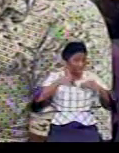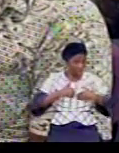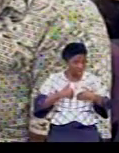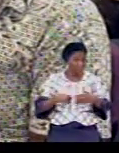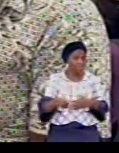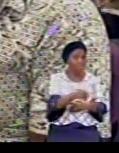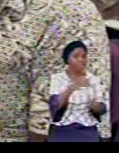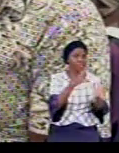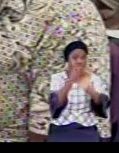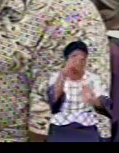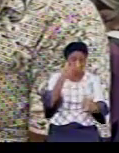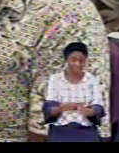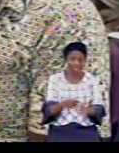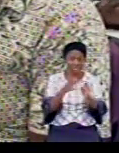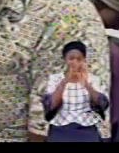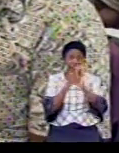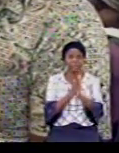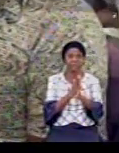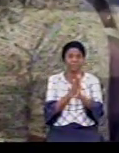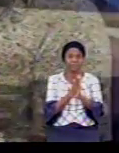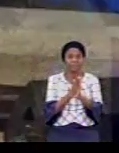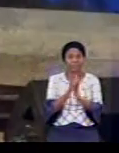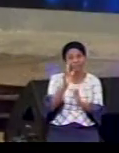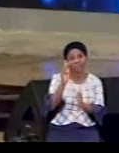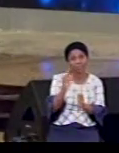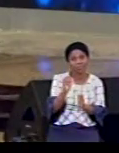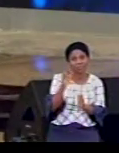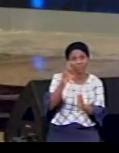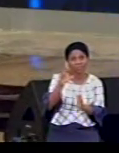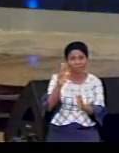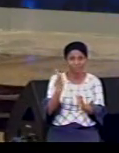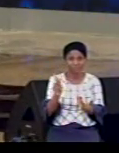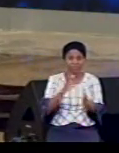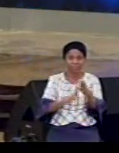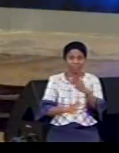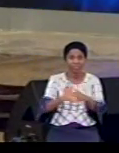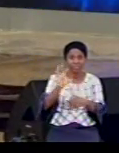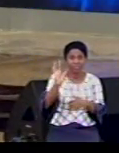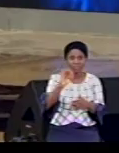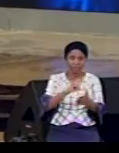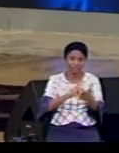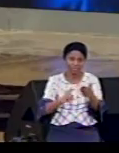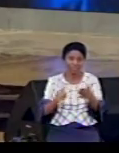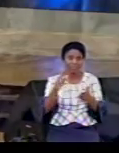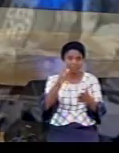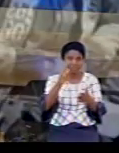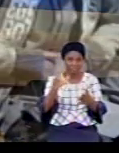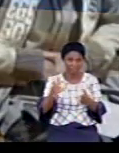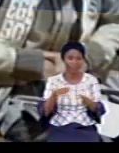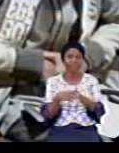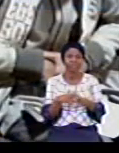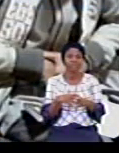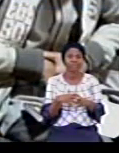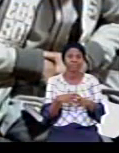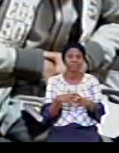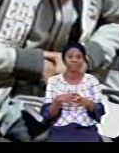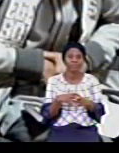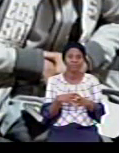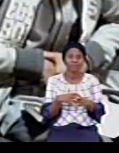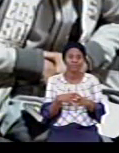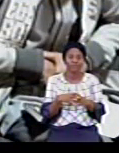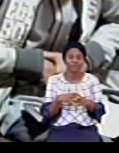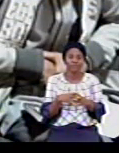them. Mark chapter 9, verse 23. Mark chapter